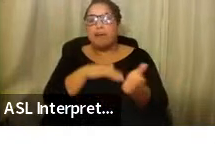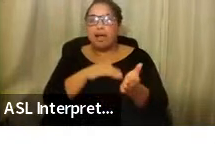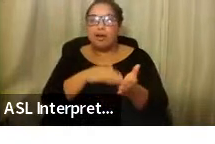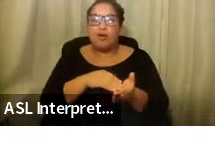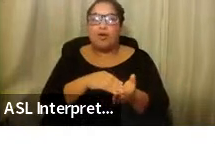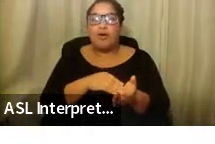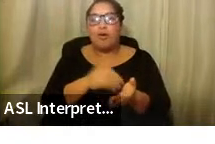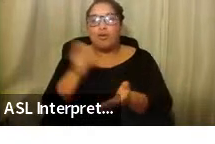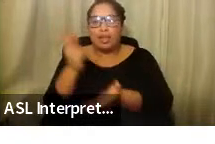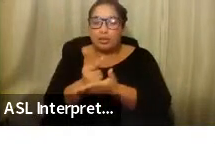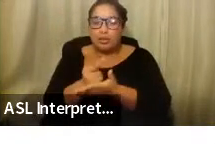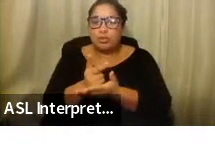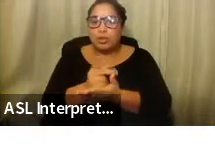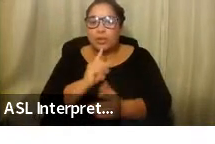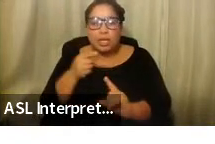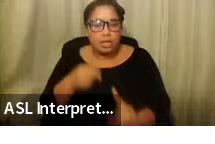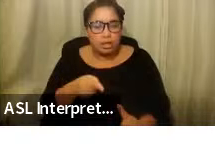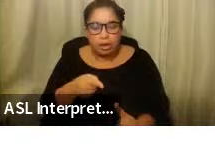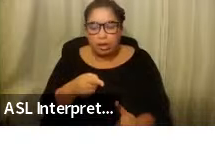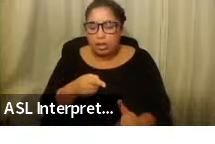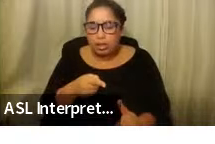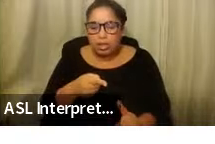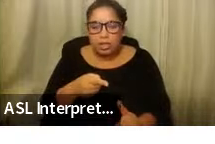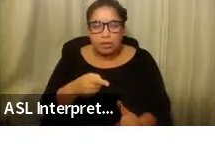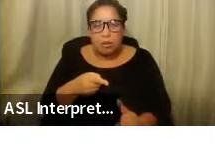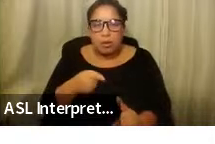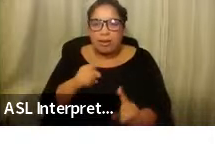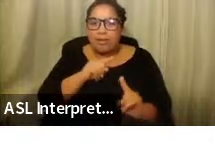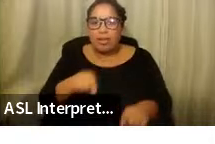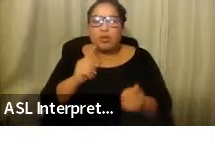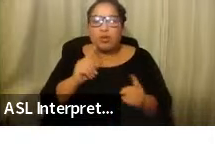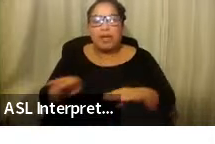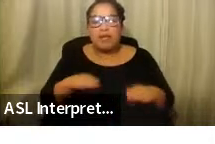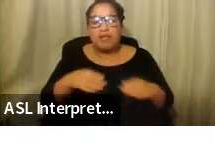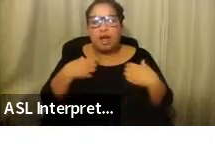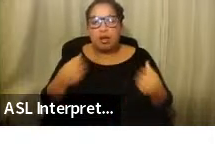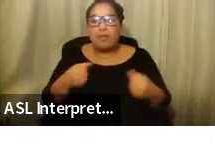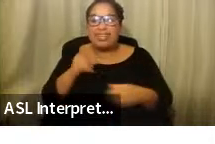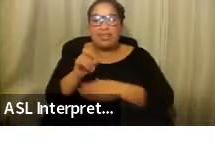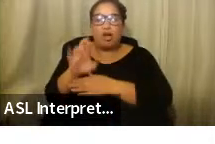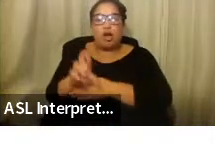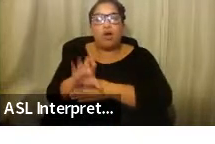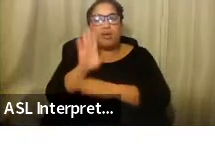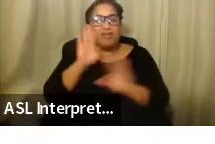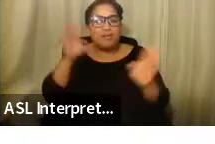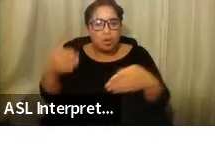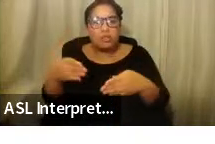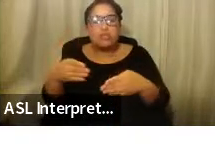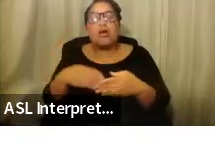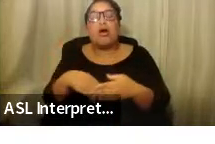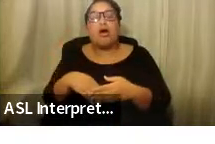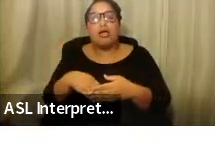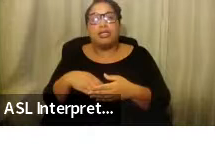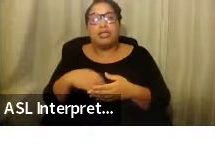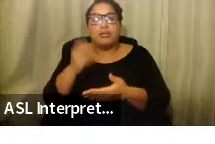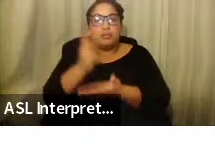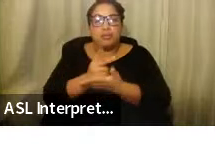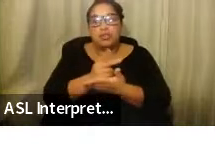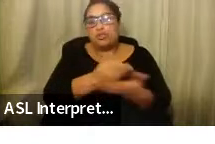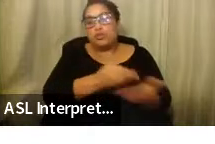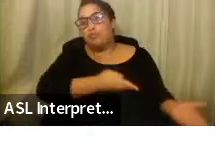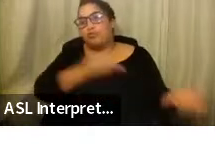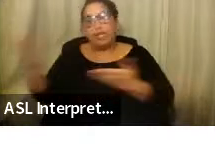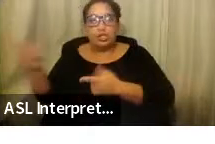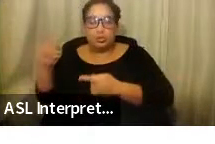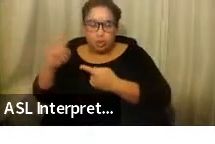issue was really behavioral health. But in the ER, we're addressing medical clearance to eventually get you to behavioral